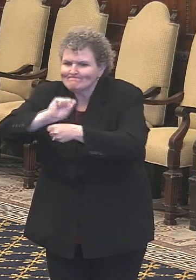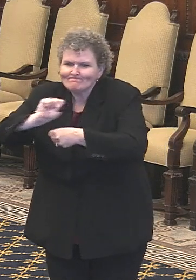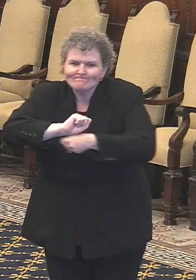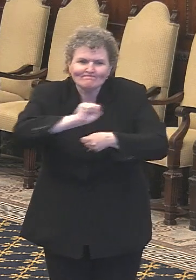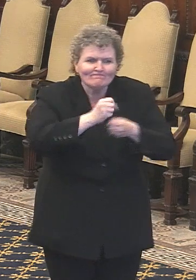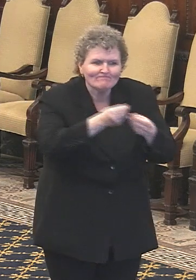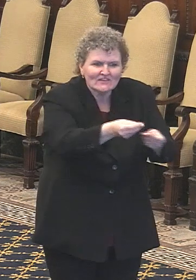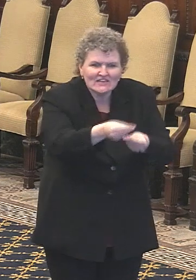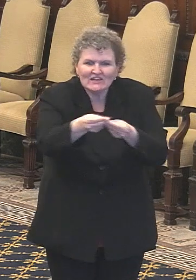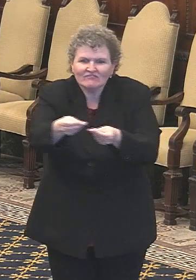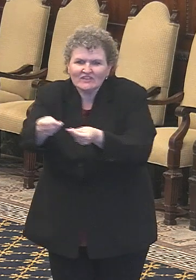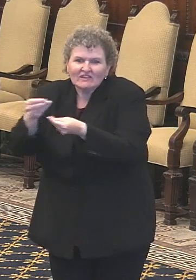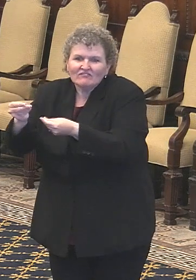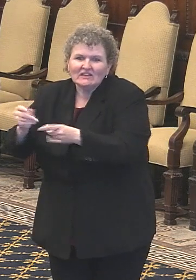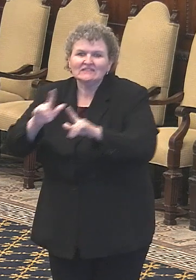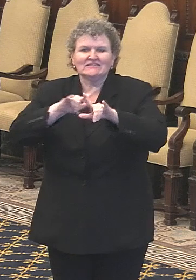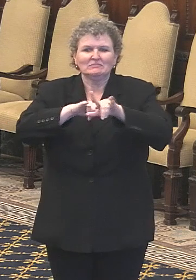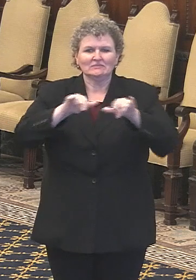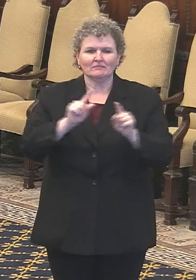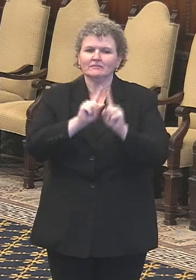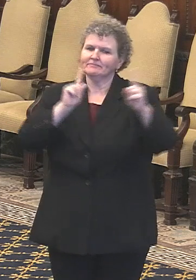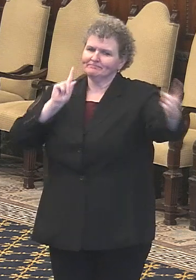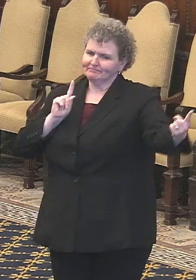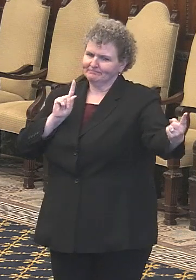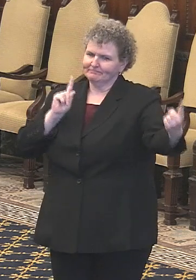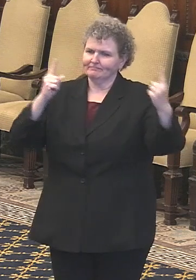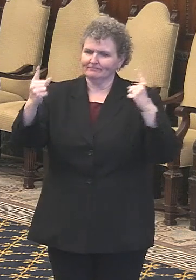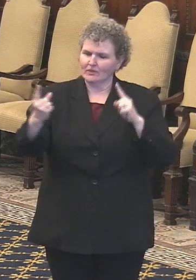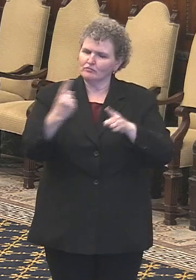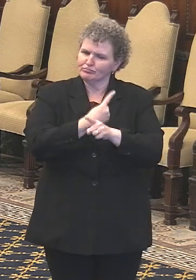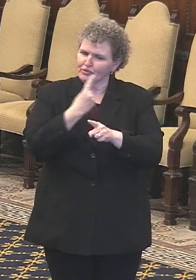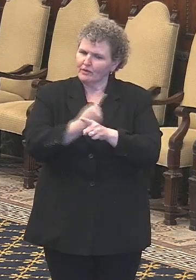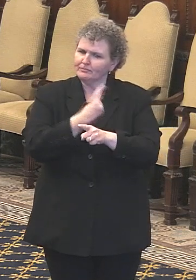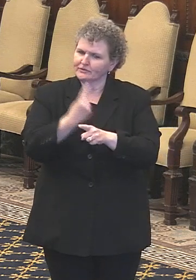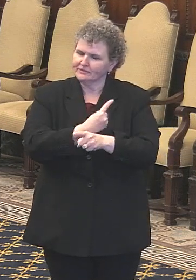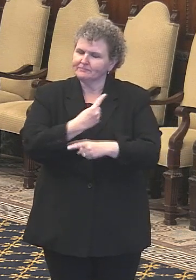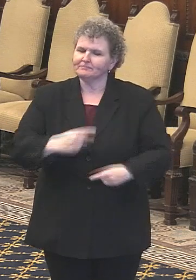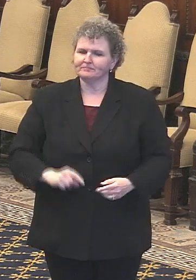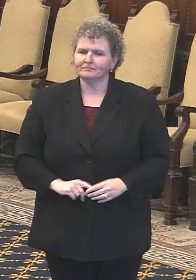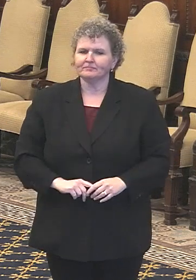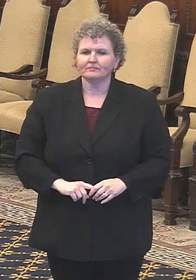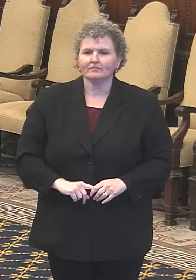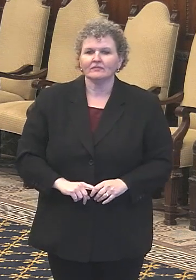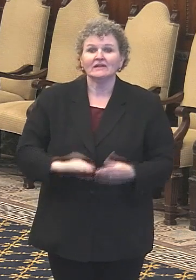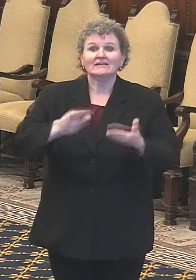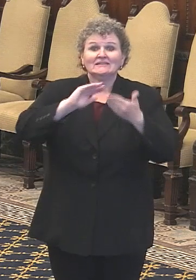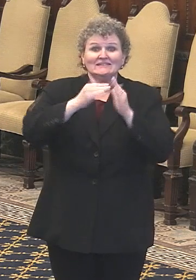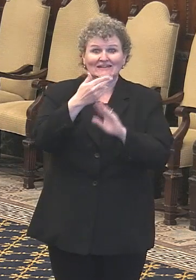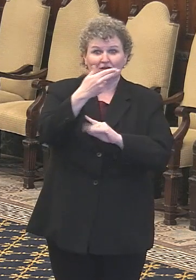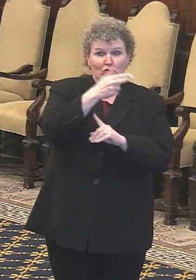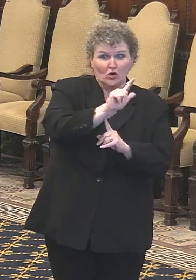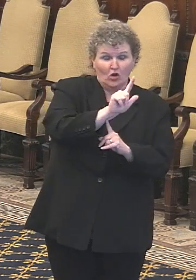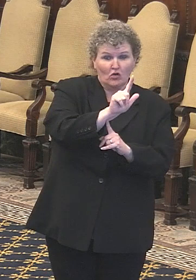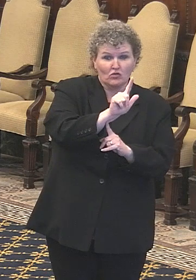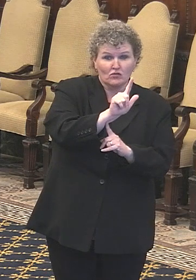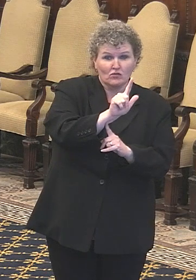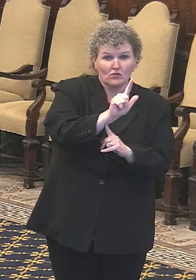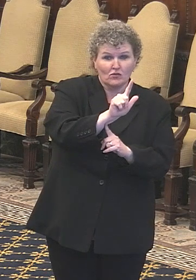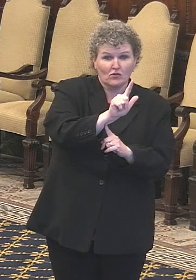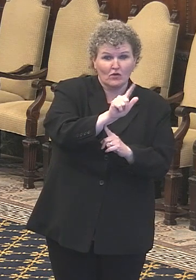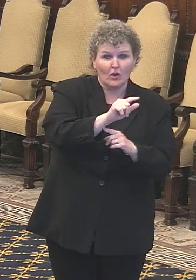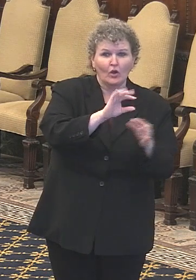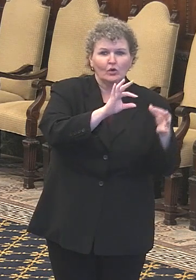appropriate physical distancing guidelines. The City Hall location is a sibling site to meal operations at a third location, the Hub of